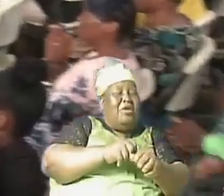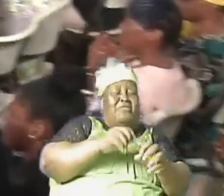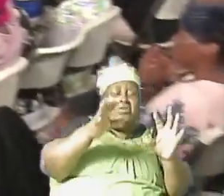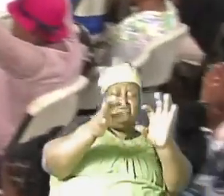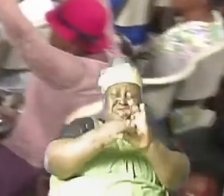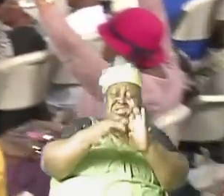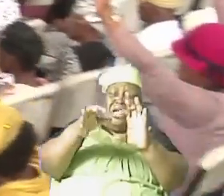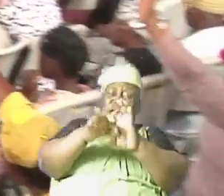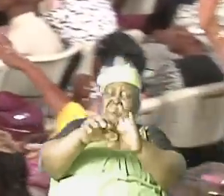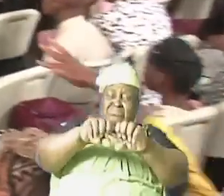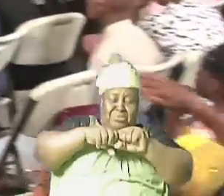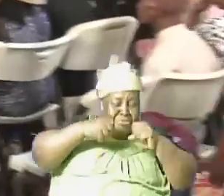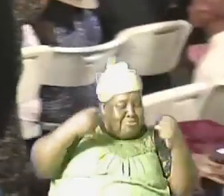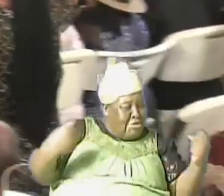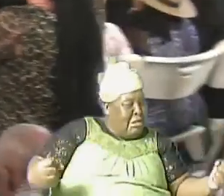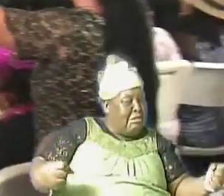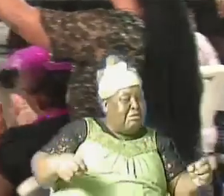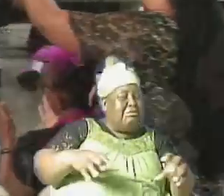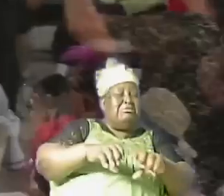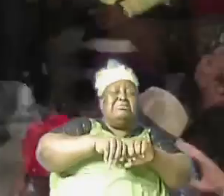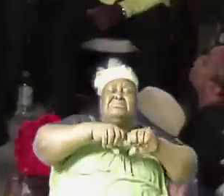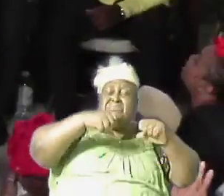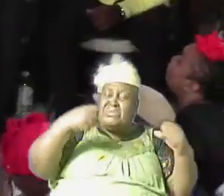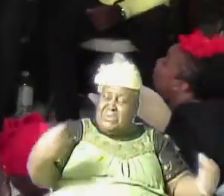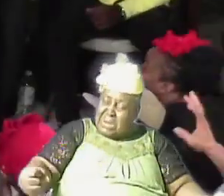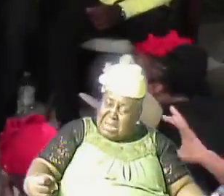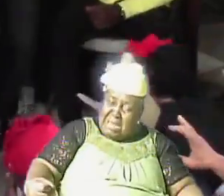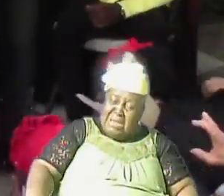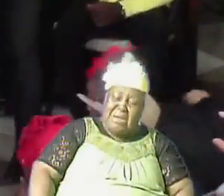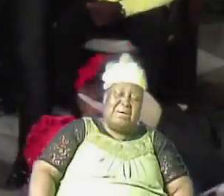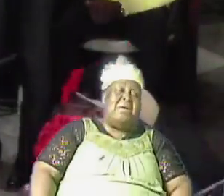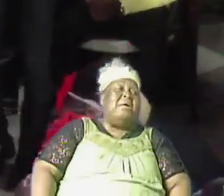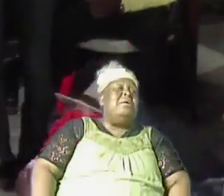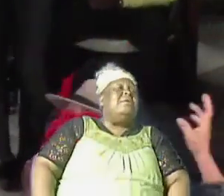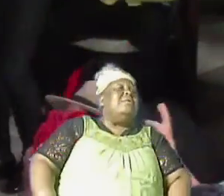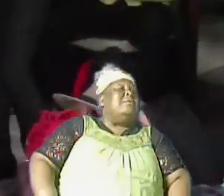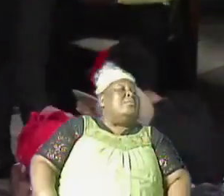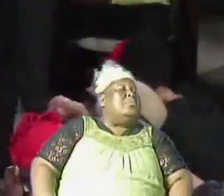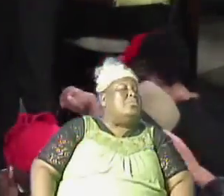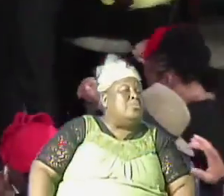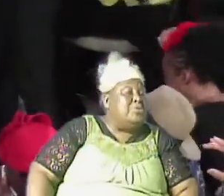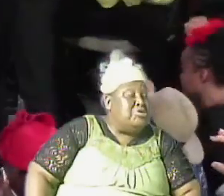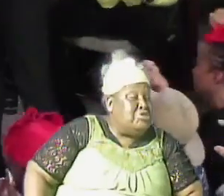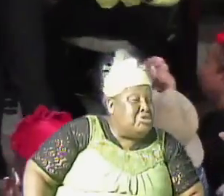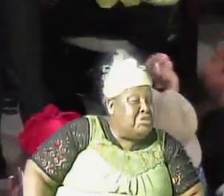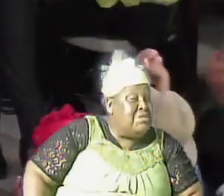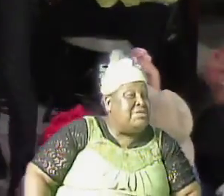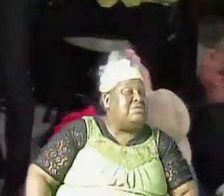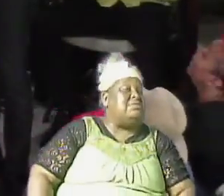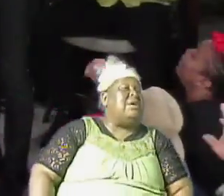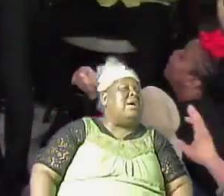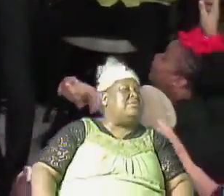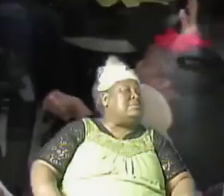every chain. Break.